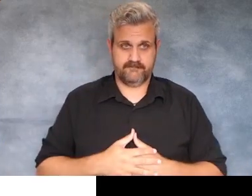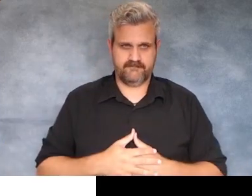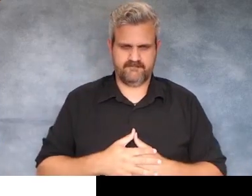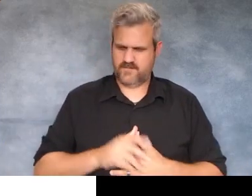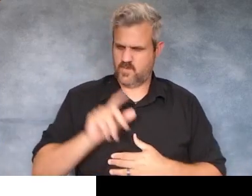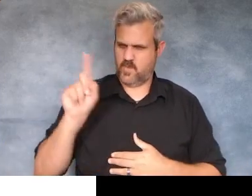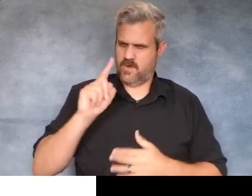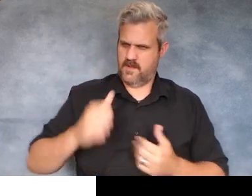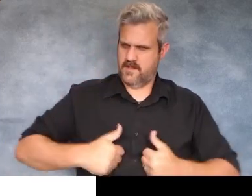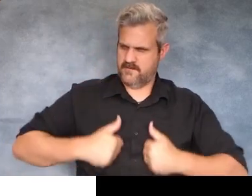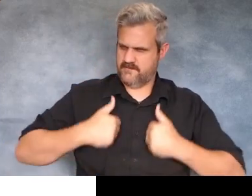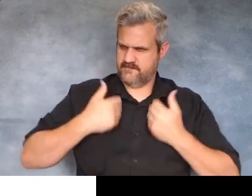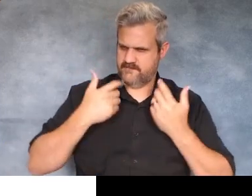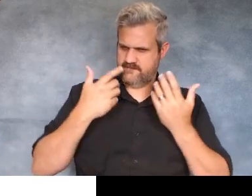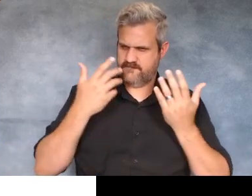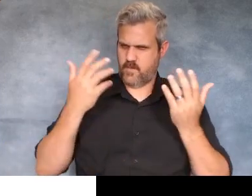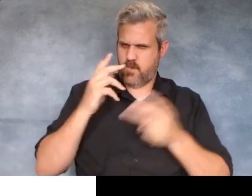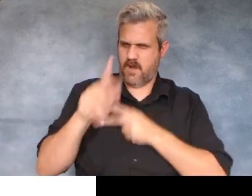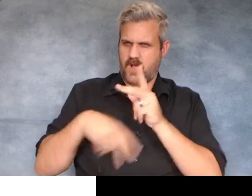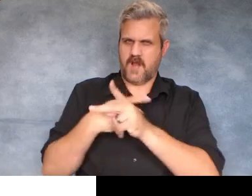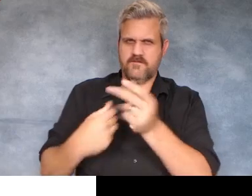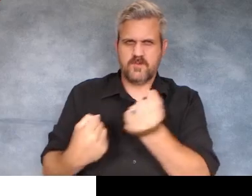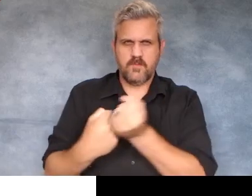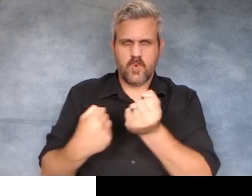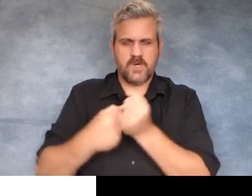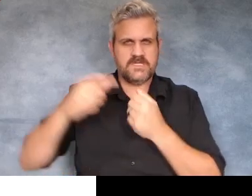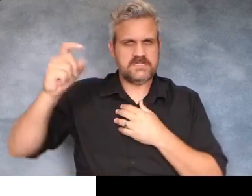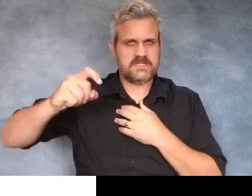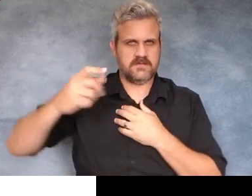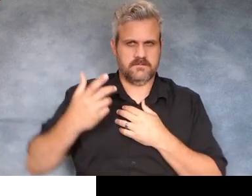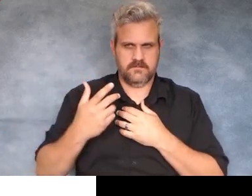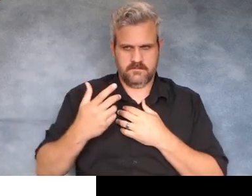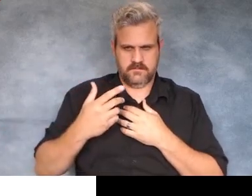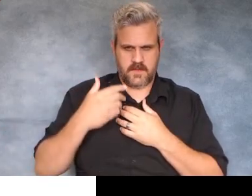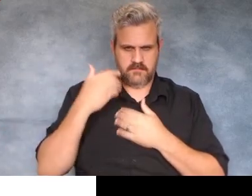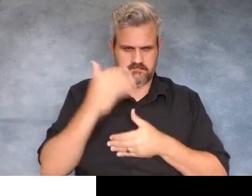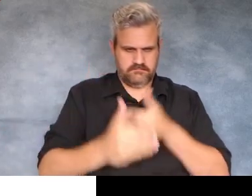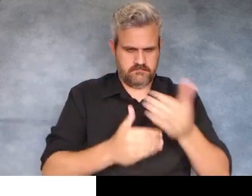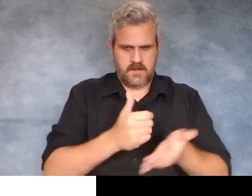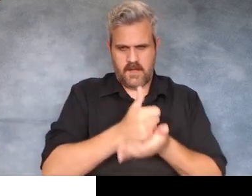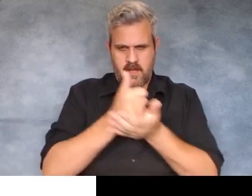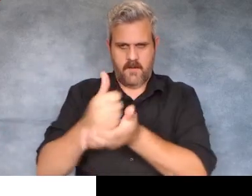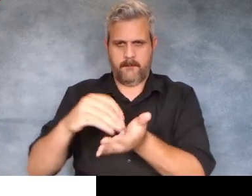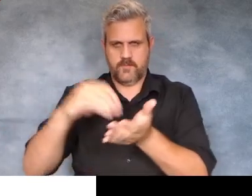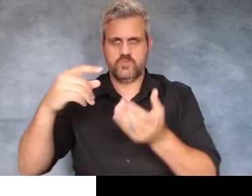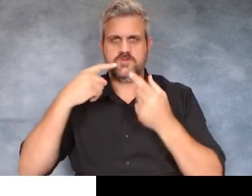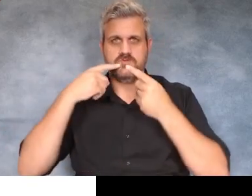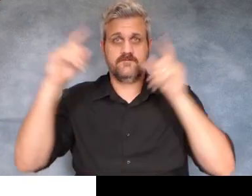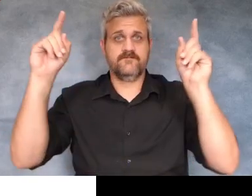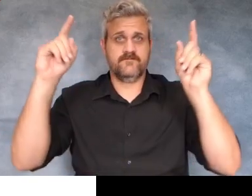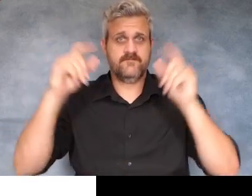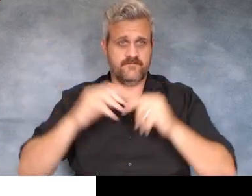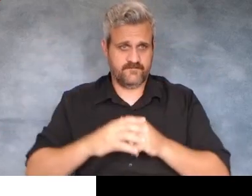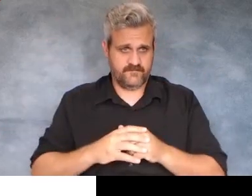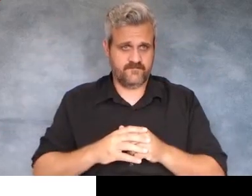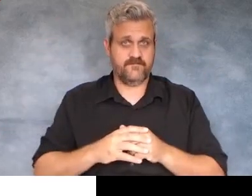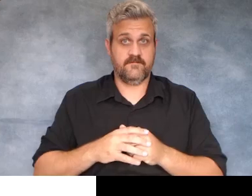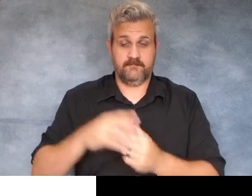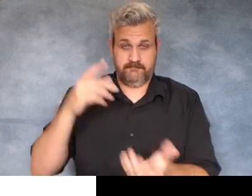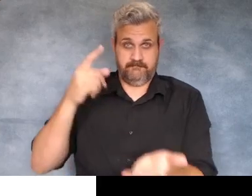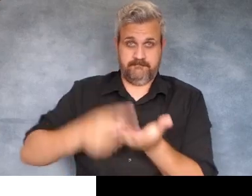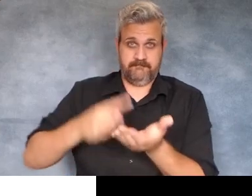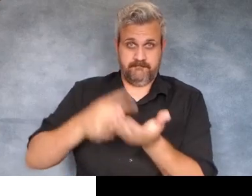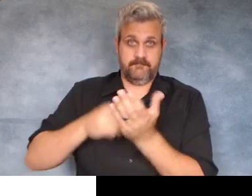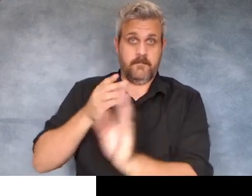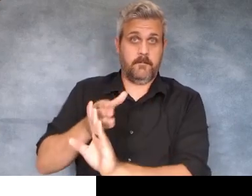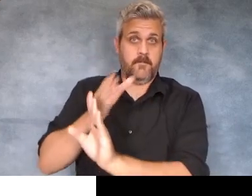student live, and what level of support will they need? What steps will help my student obtain this goal? By having this discussion prior to